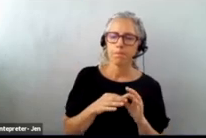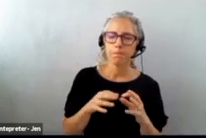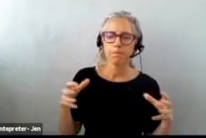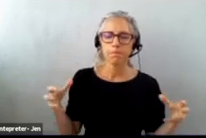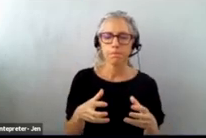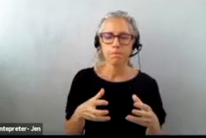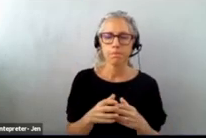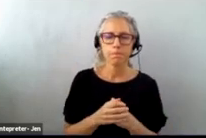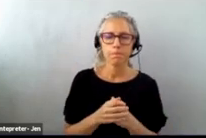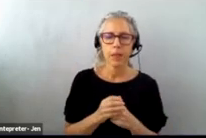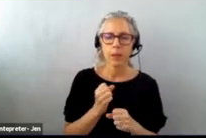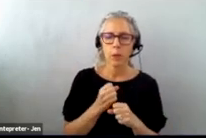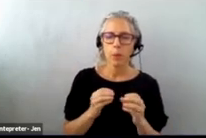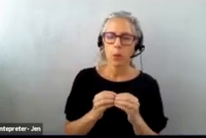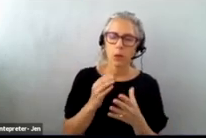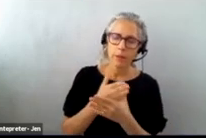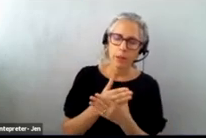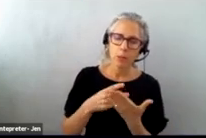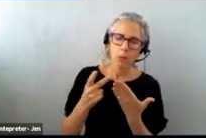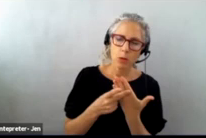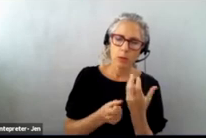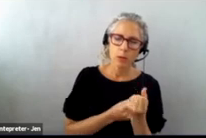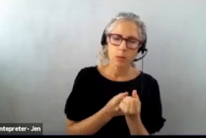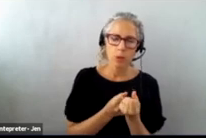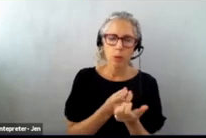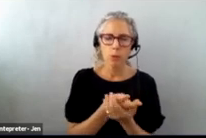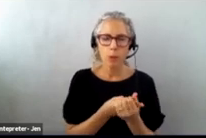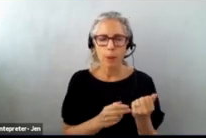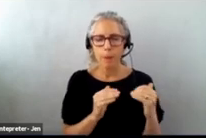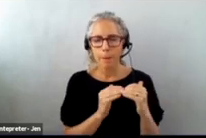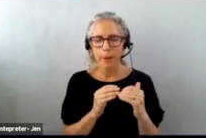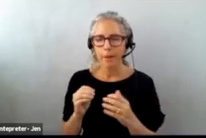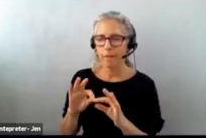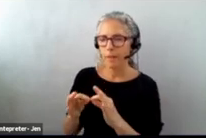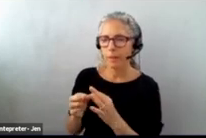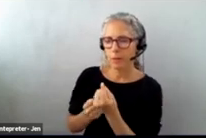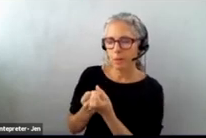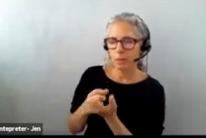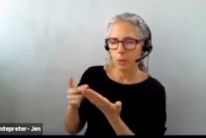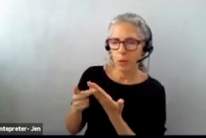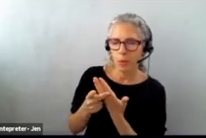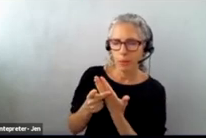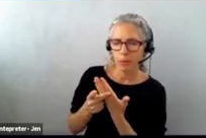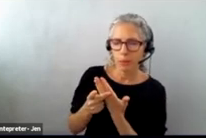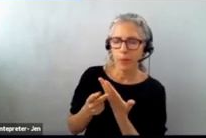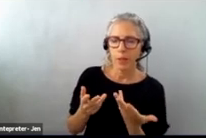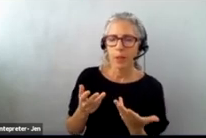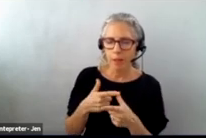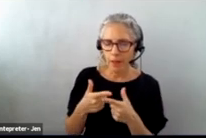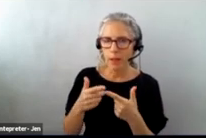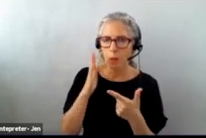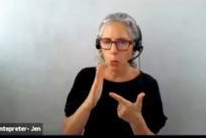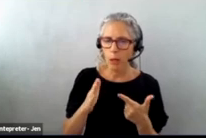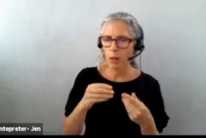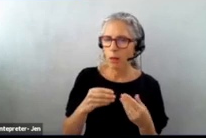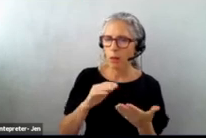create more of these intervention programs and support both peer and family support programs, the more we're actually going to get to a place where everyone will have